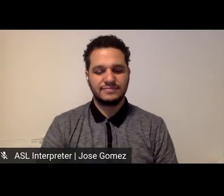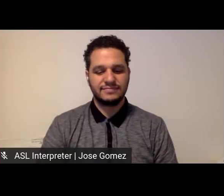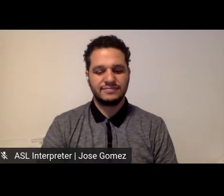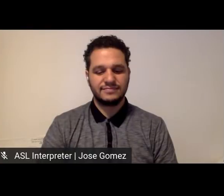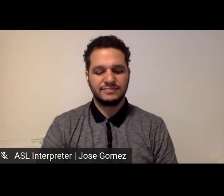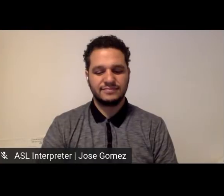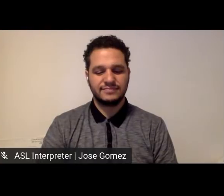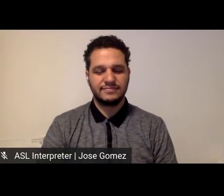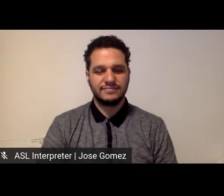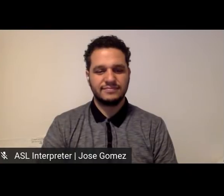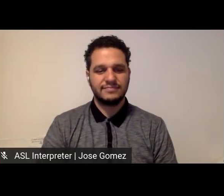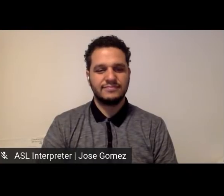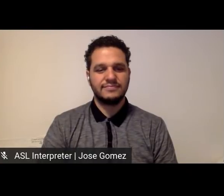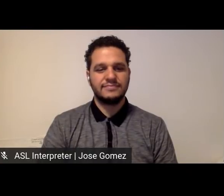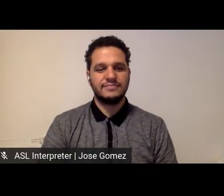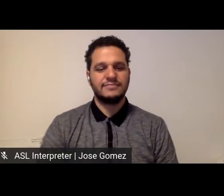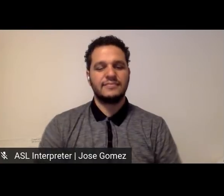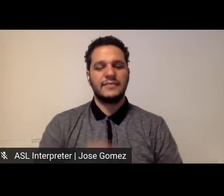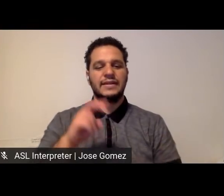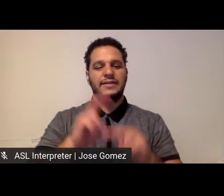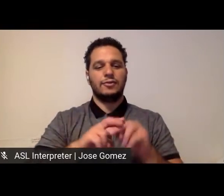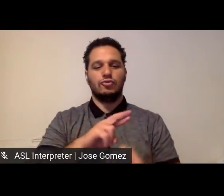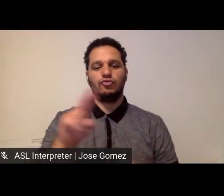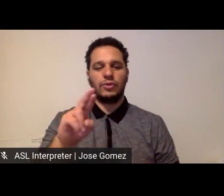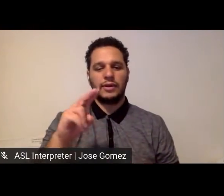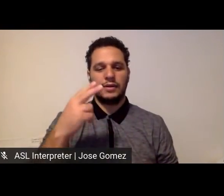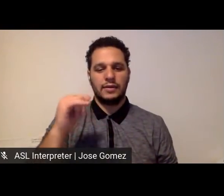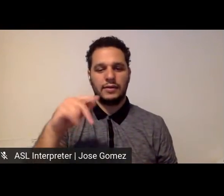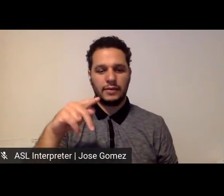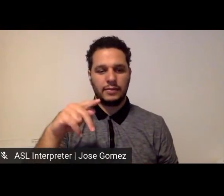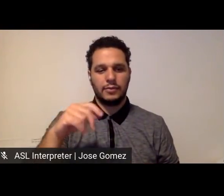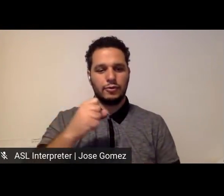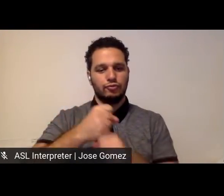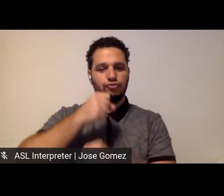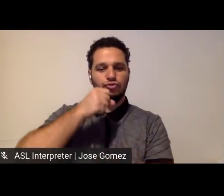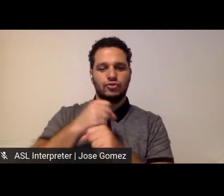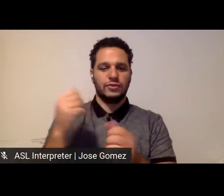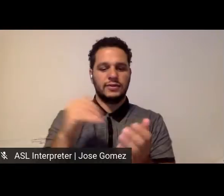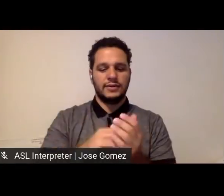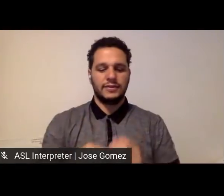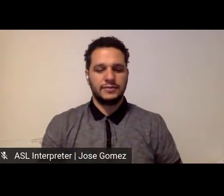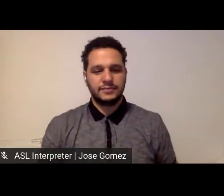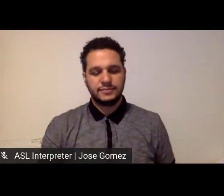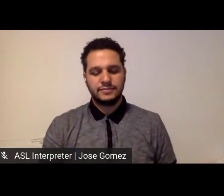sit in the right hip and reach over.